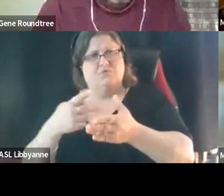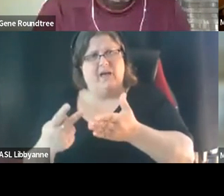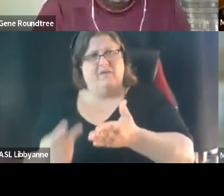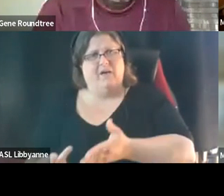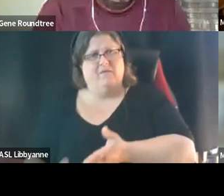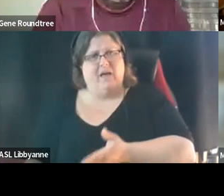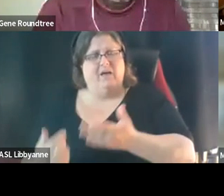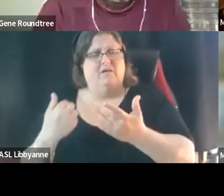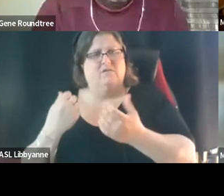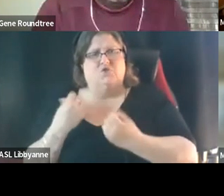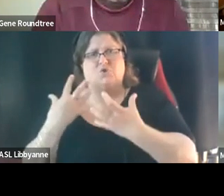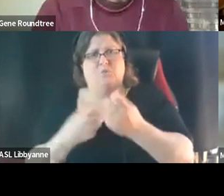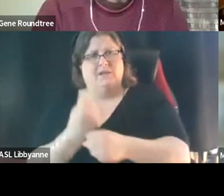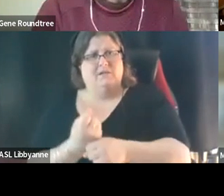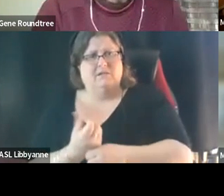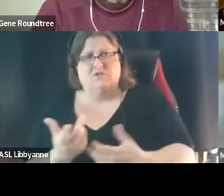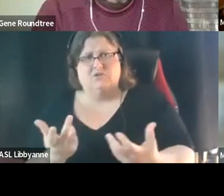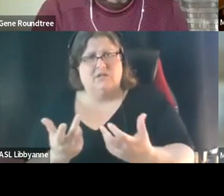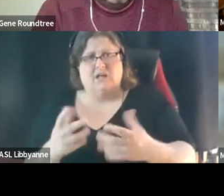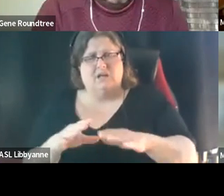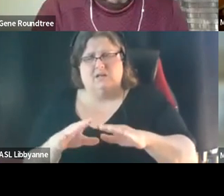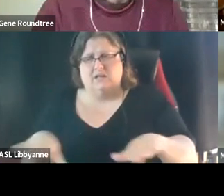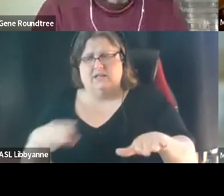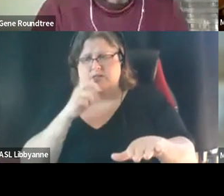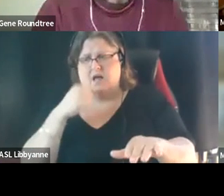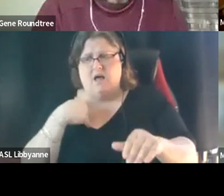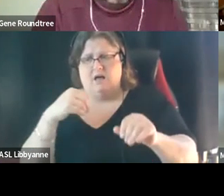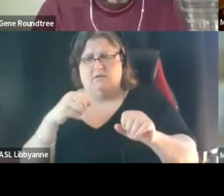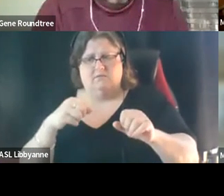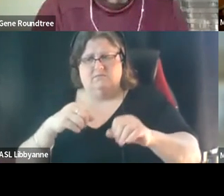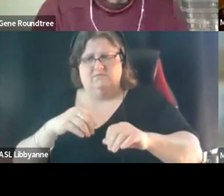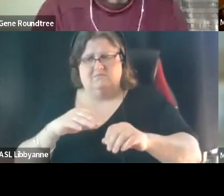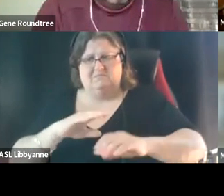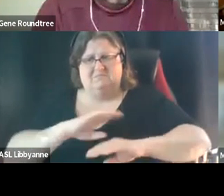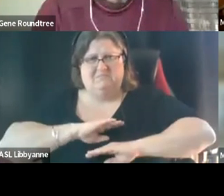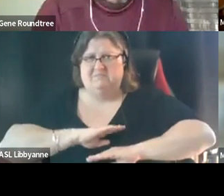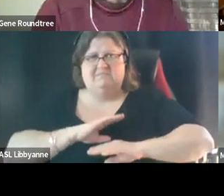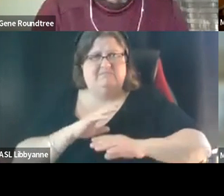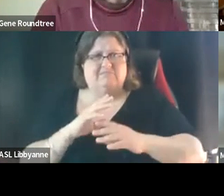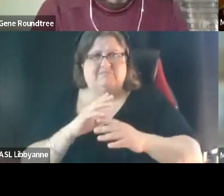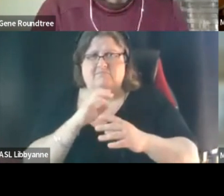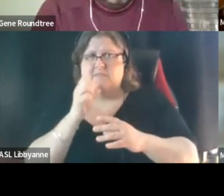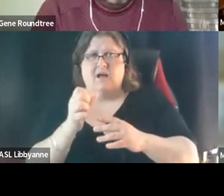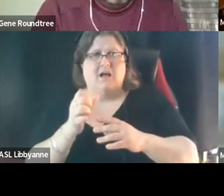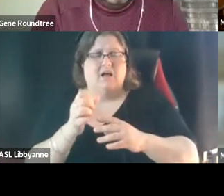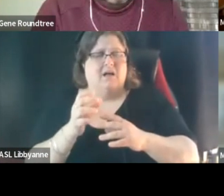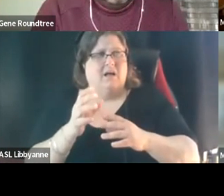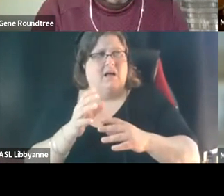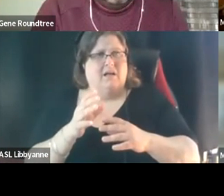many years, and that have caused so much turnover in this position of